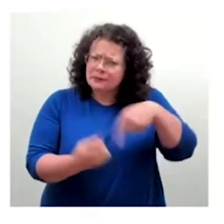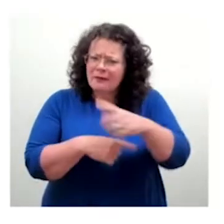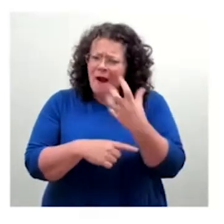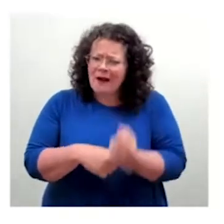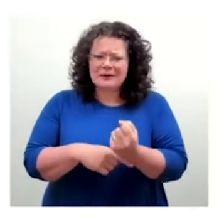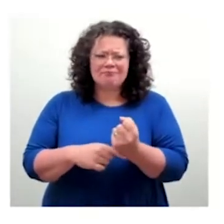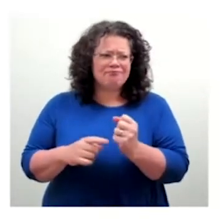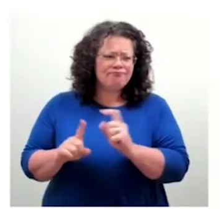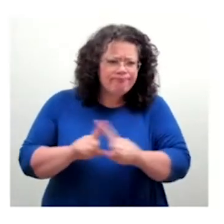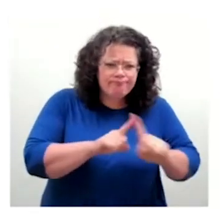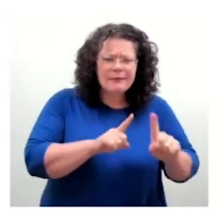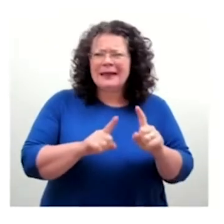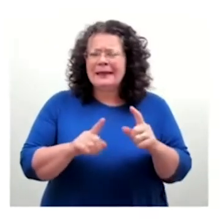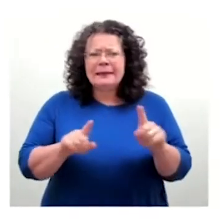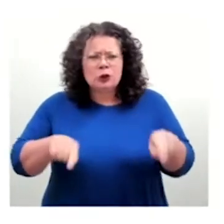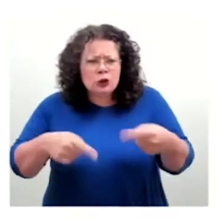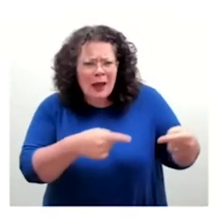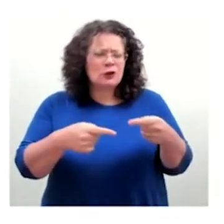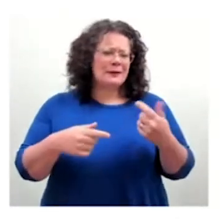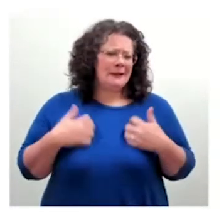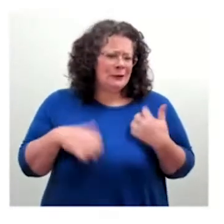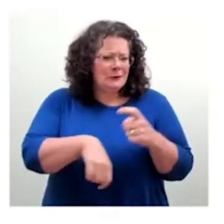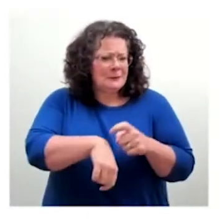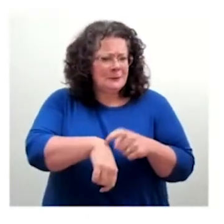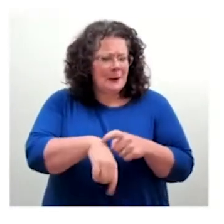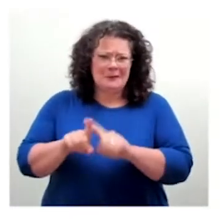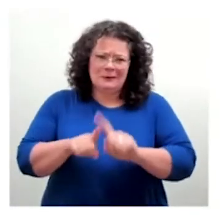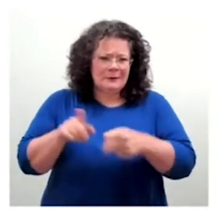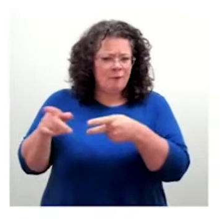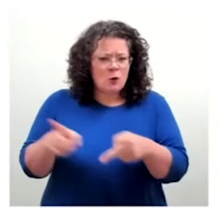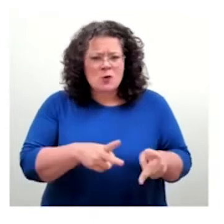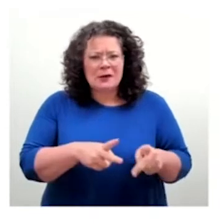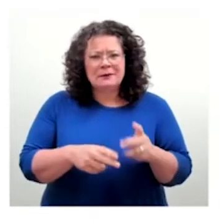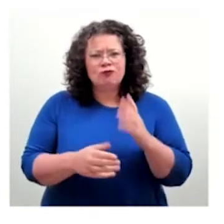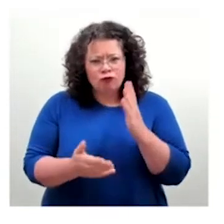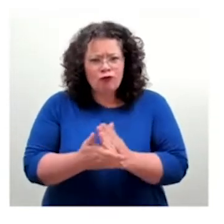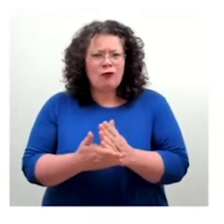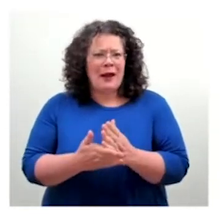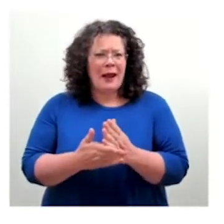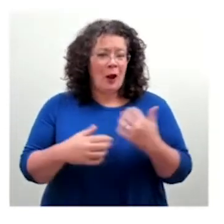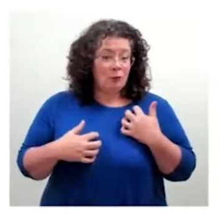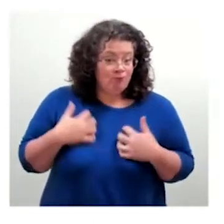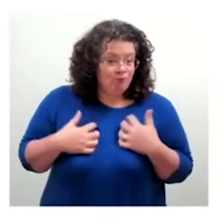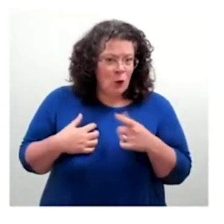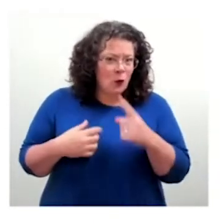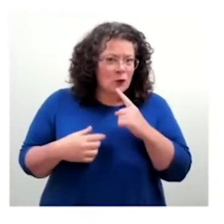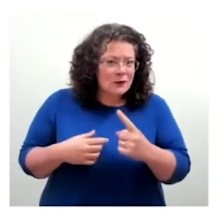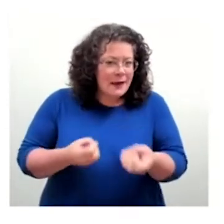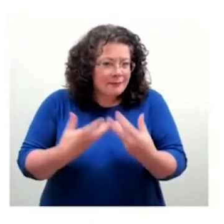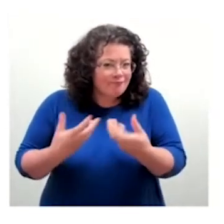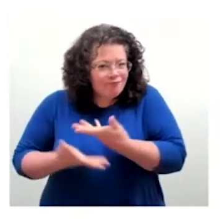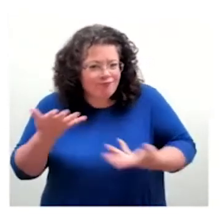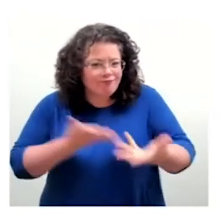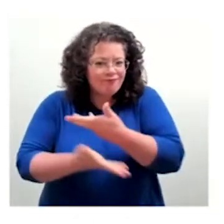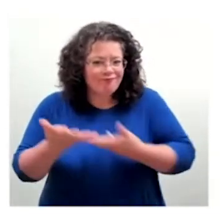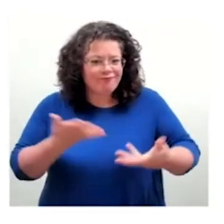say. Thanks, Christopher. Thank you, Mark. This is Christopher Lee. I am the chair of the Accessibility Leadership Panel, and we are